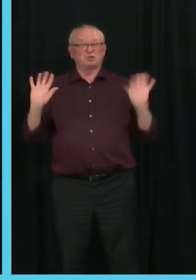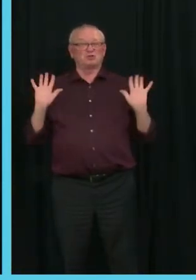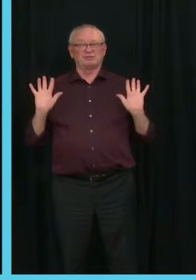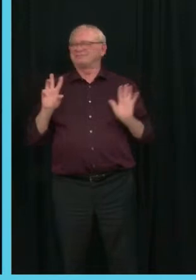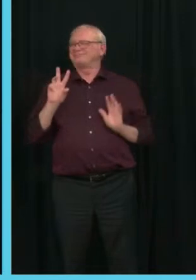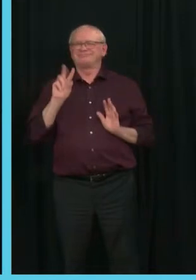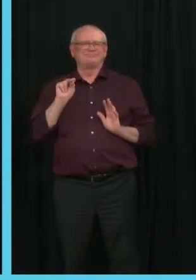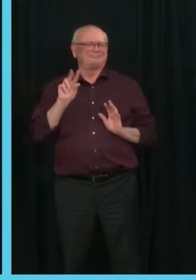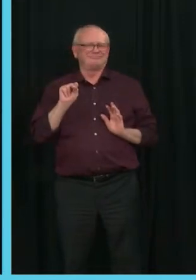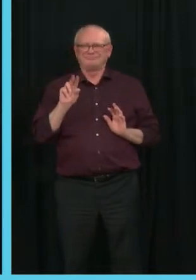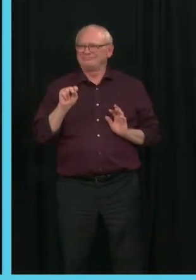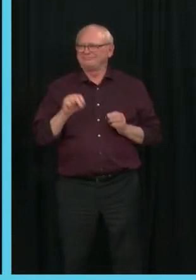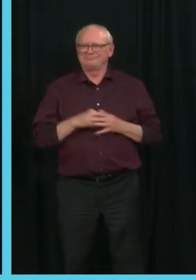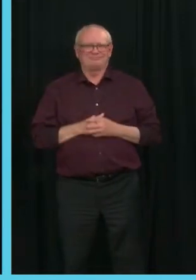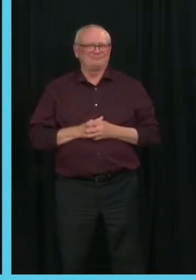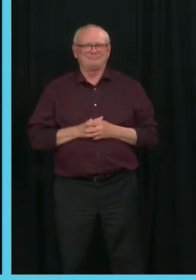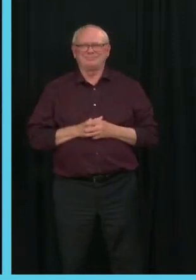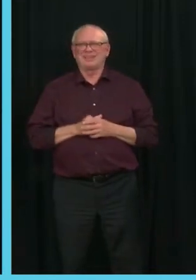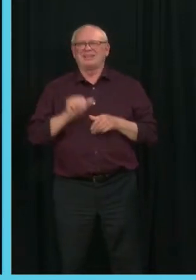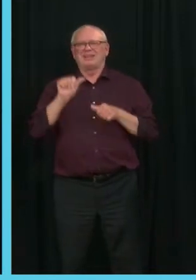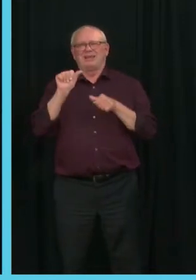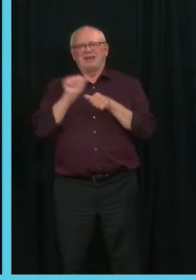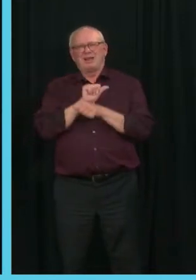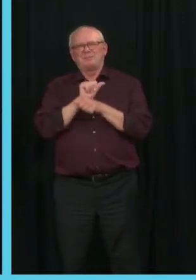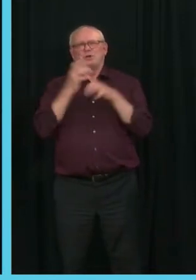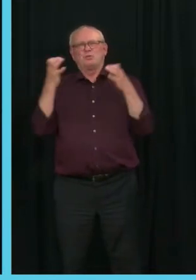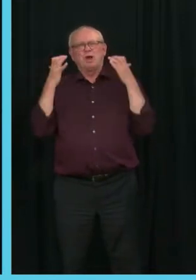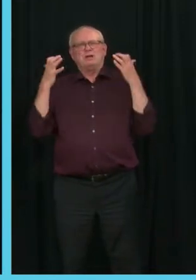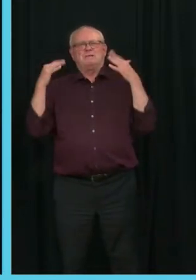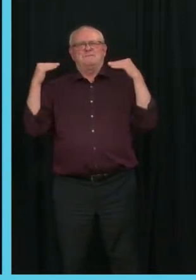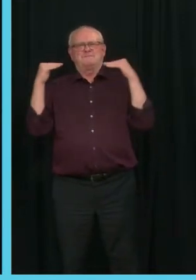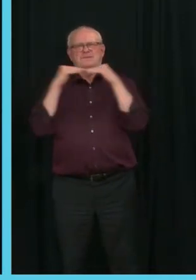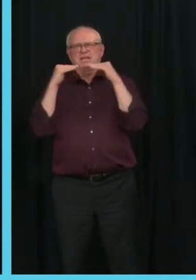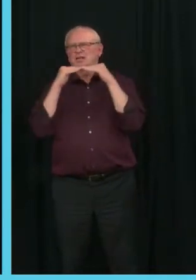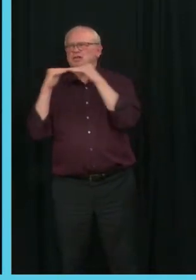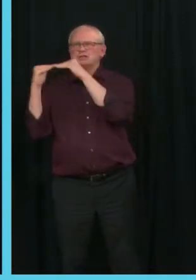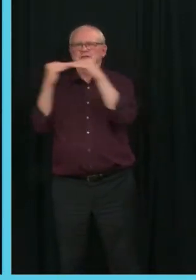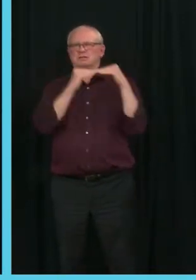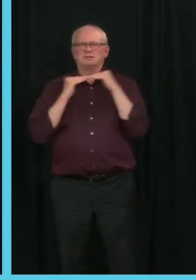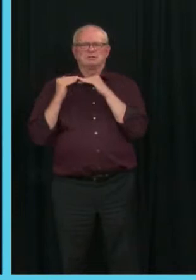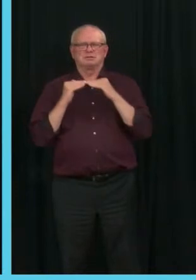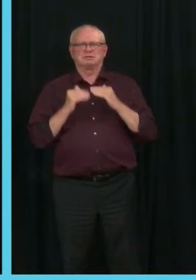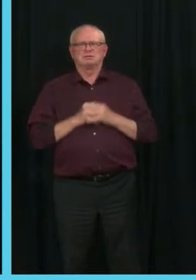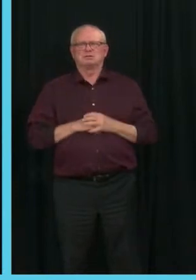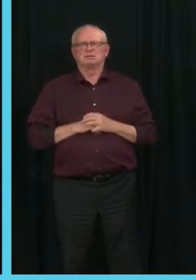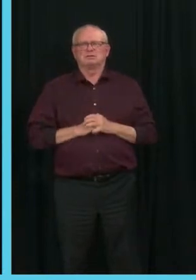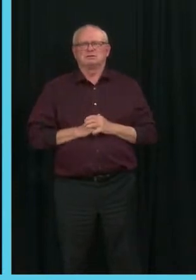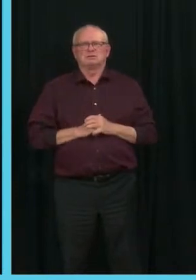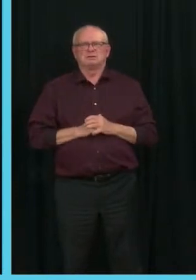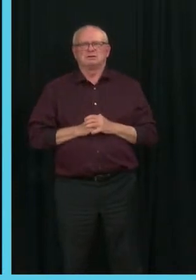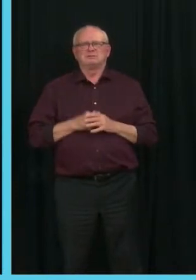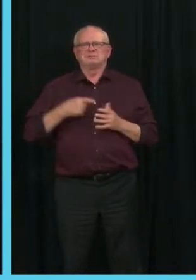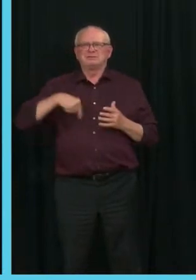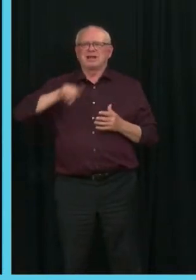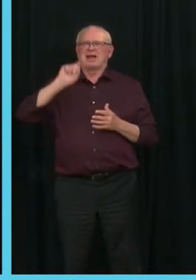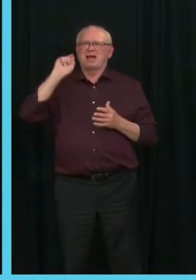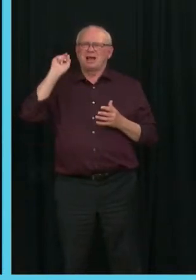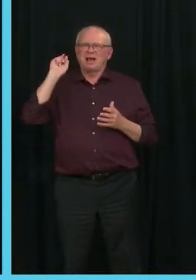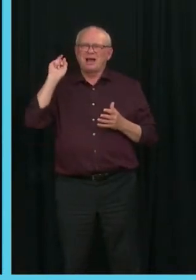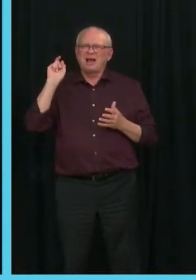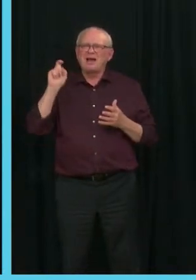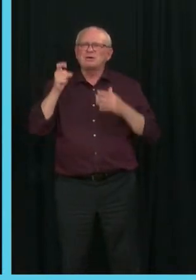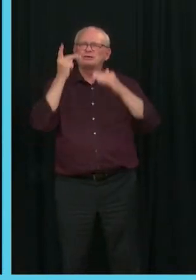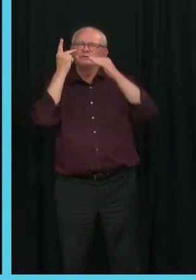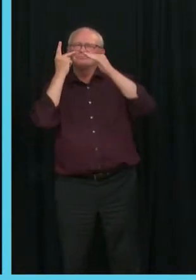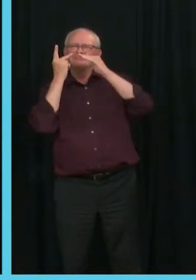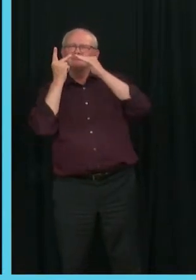Alberta, we have to look not just in the short term. It has to be a long-term strategy. We have to have